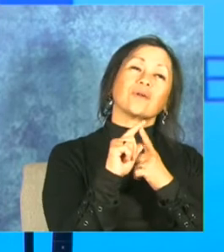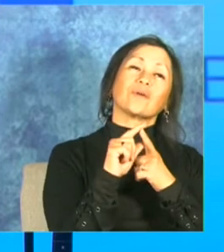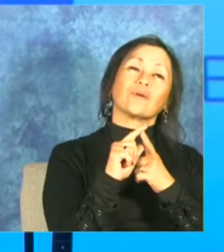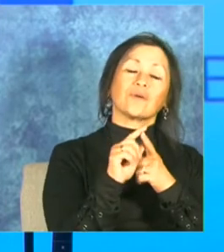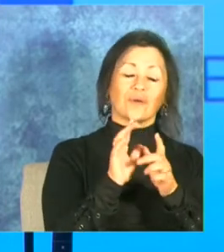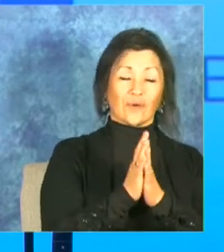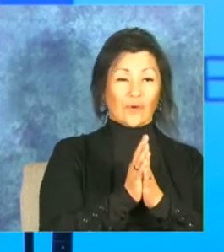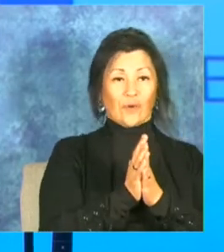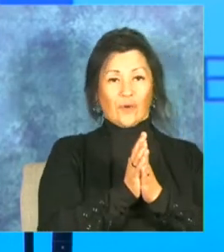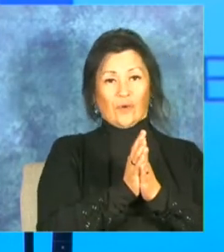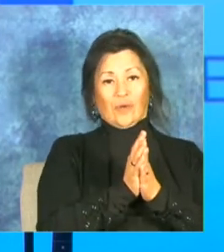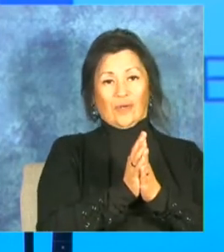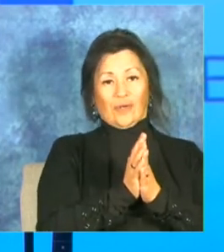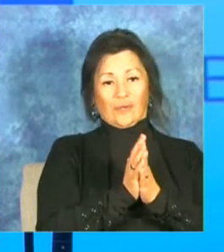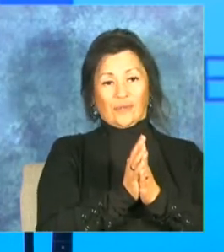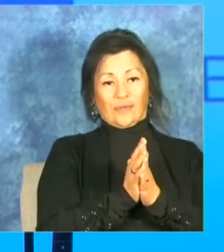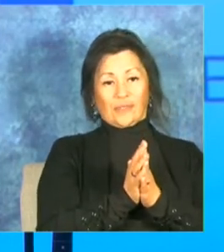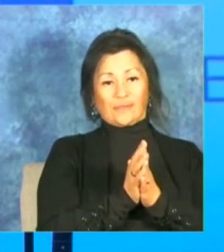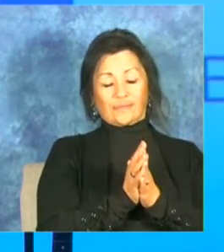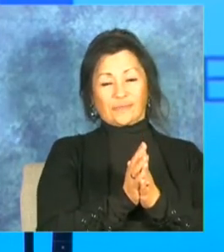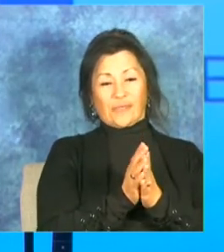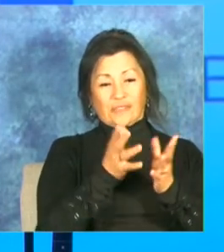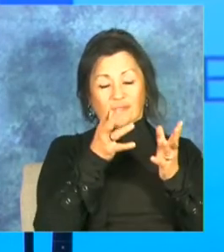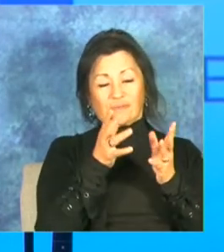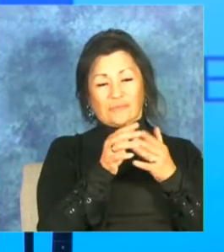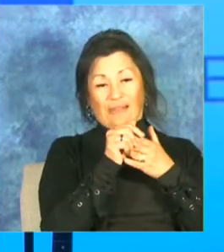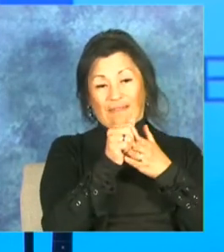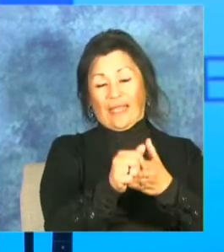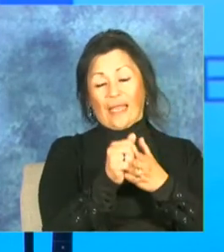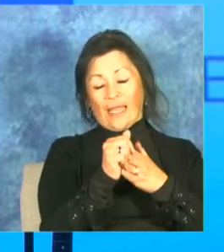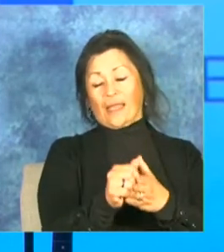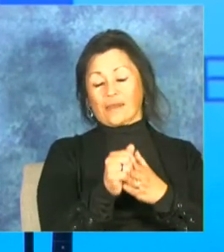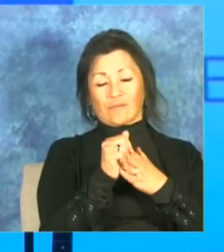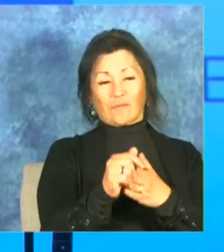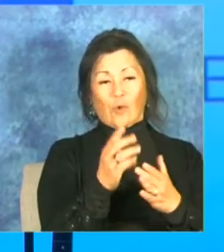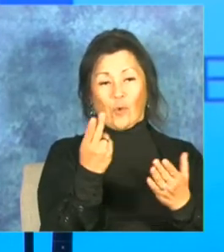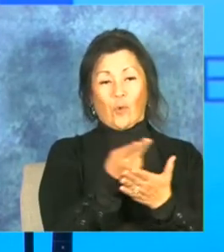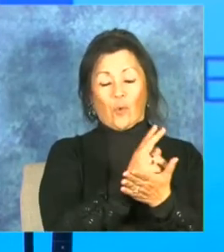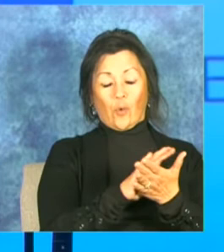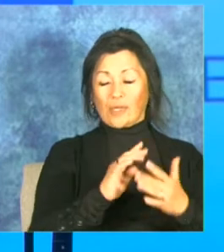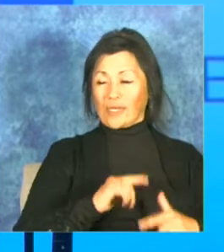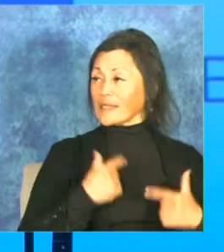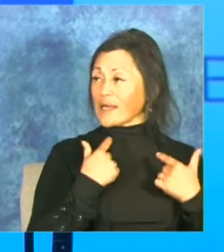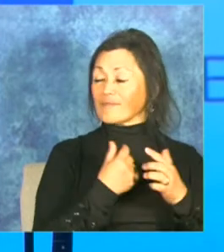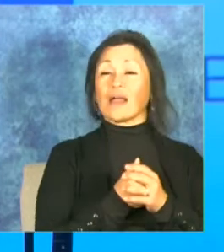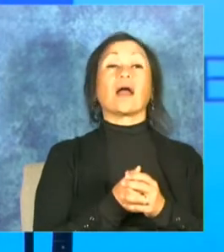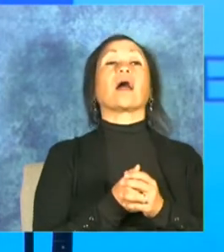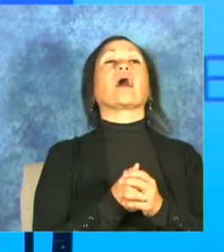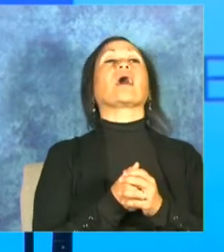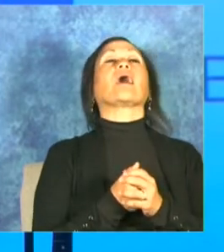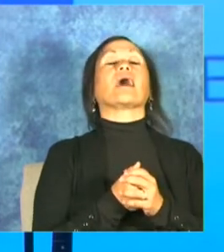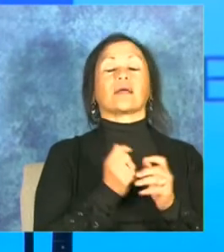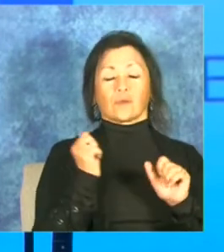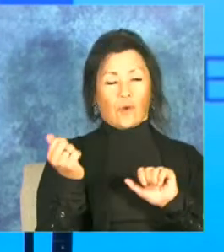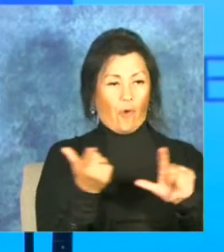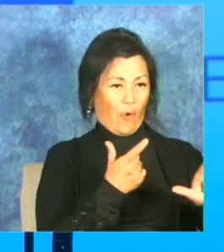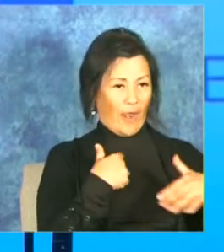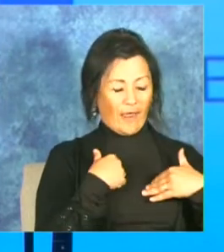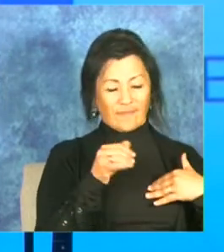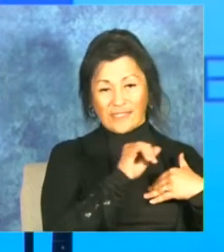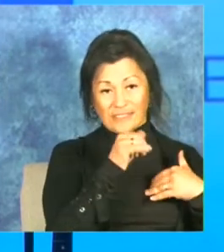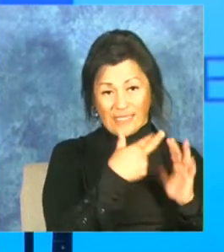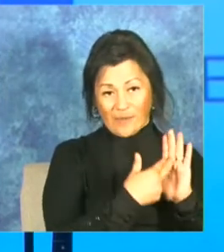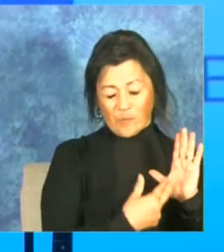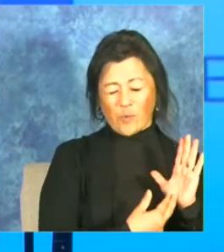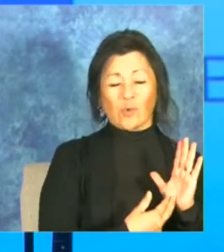schoolmaster and guide in leading a holy life. He thus, by his own example, prescribed the same rule to all of us.